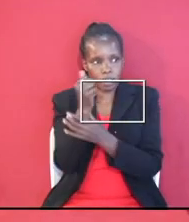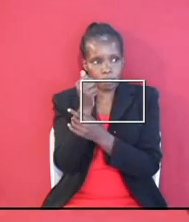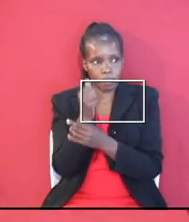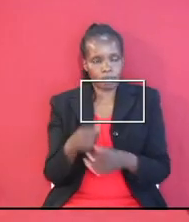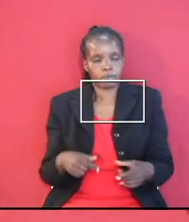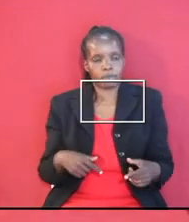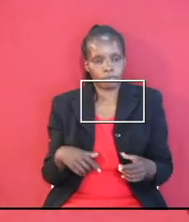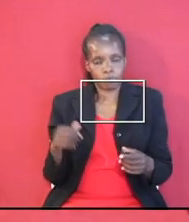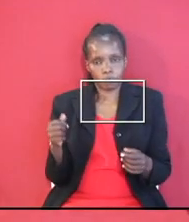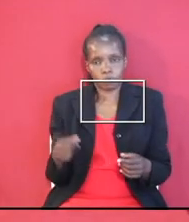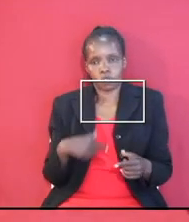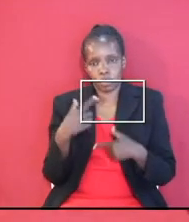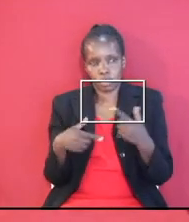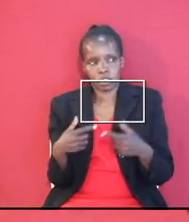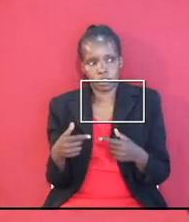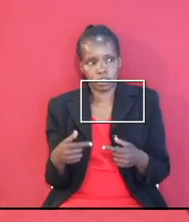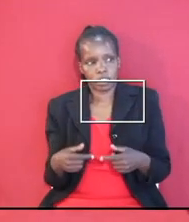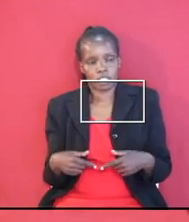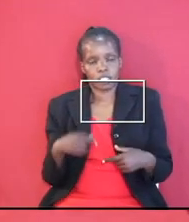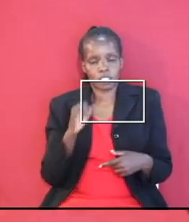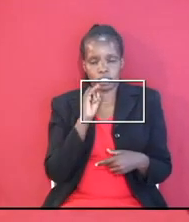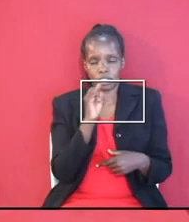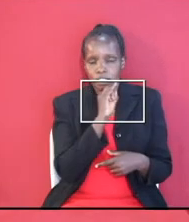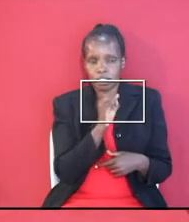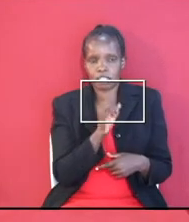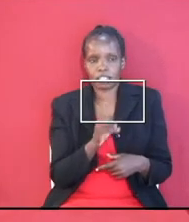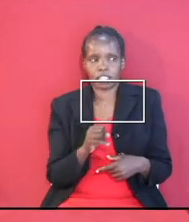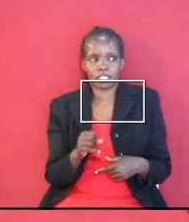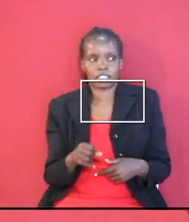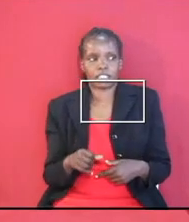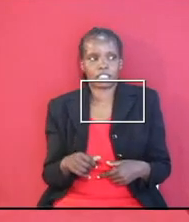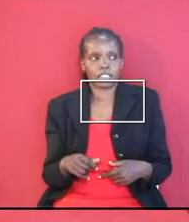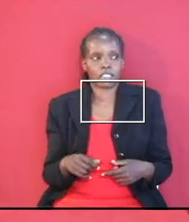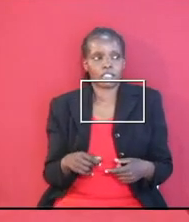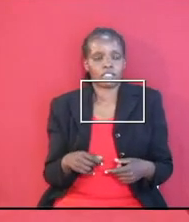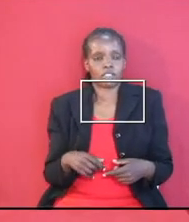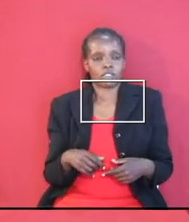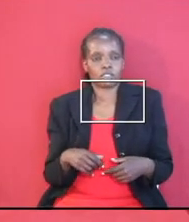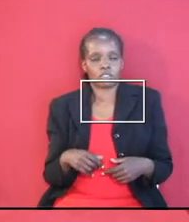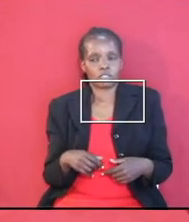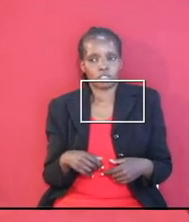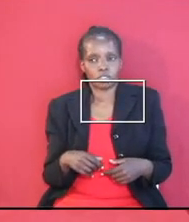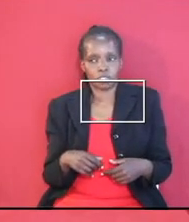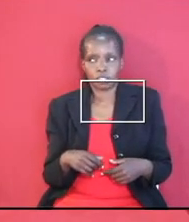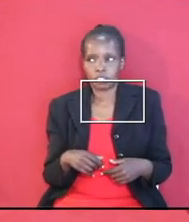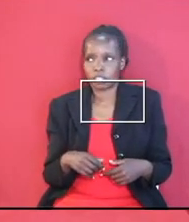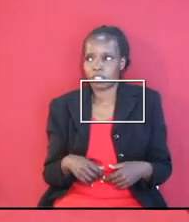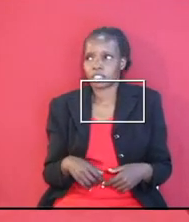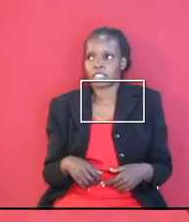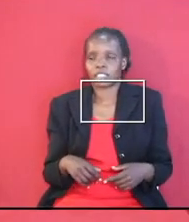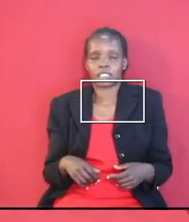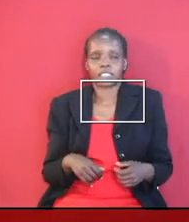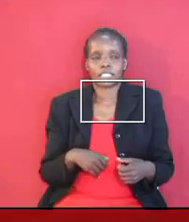on. Abraham carried on. Yeah, he was given an instruction to leave his home place to a new place. Abraham is an interesting